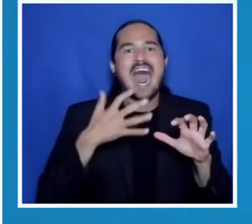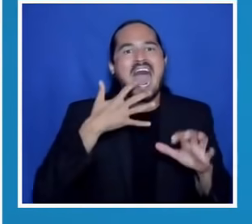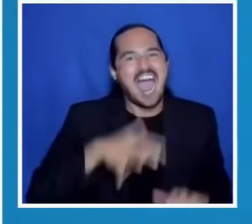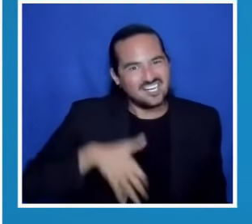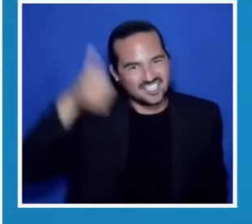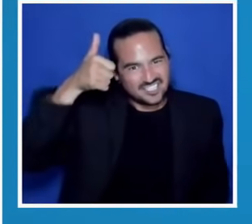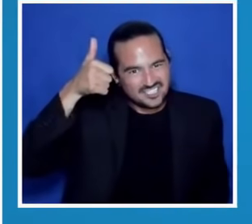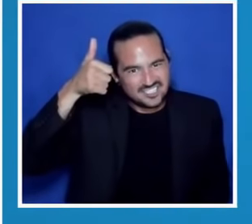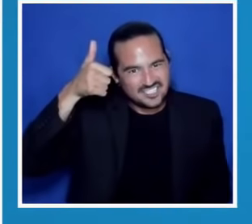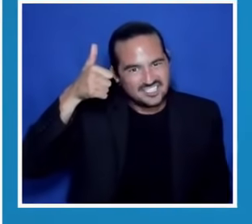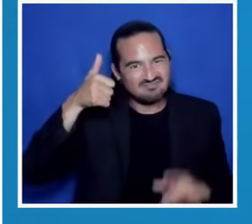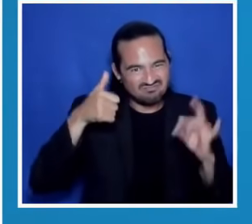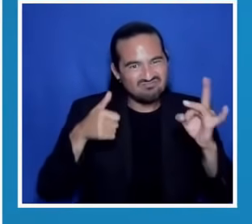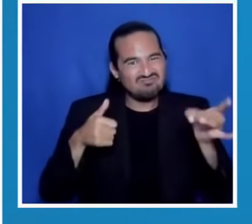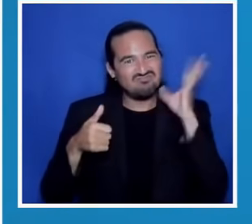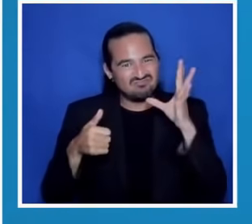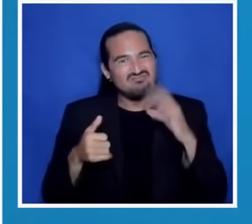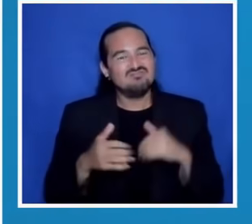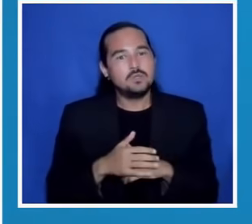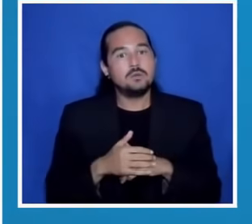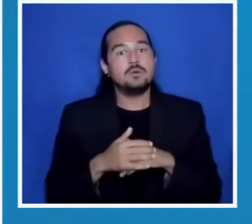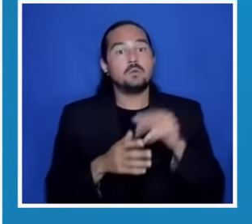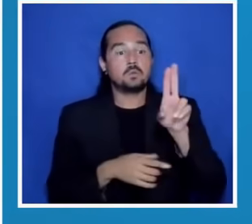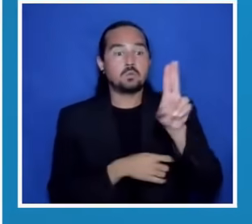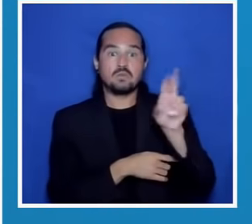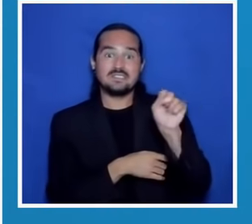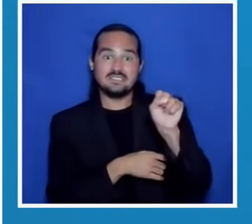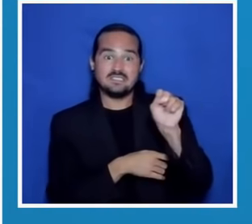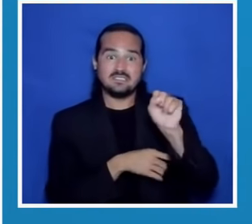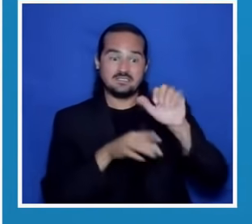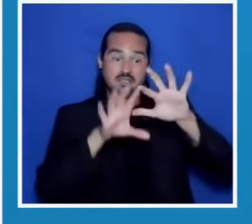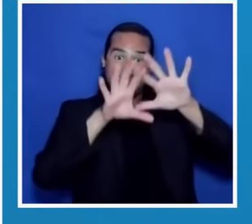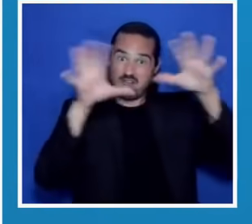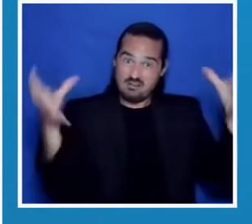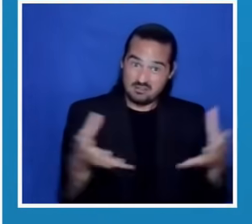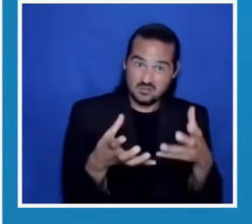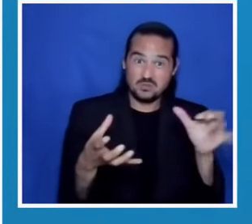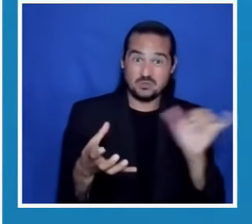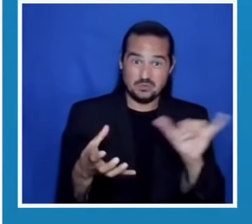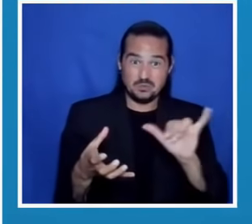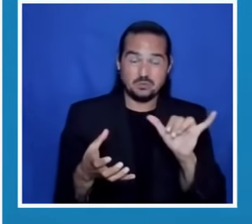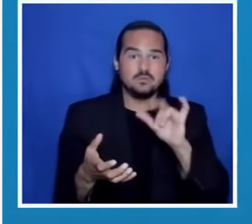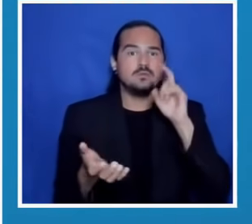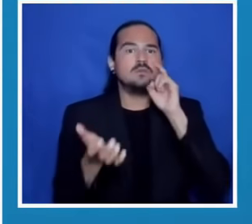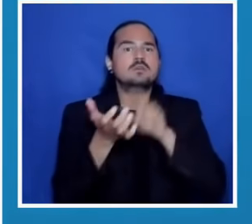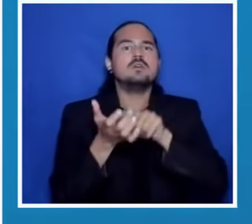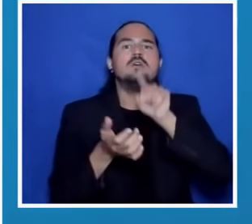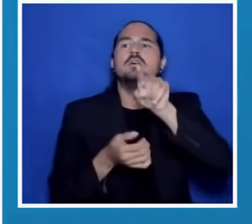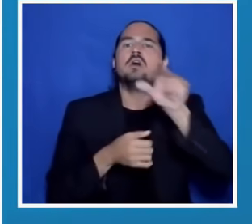We just experienced the hottest summer in California's recorded history.